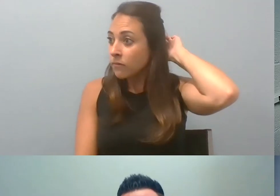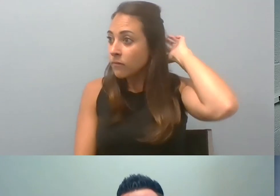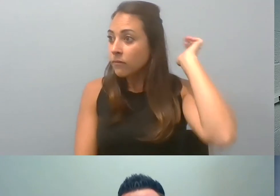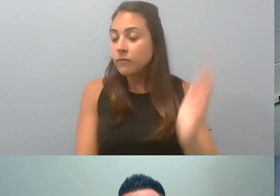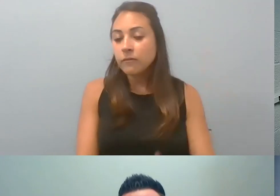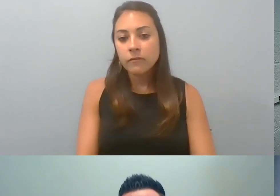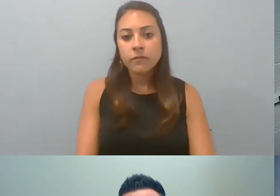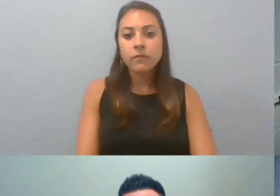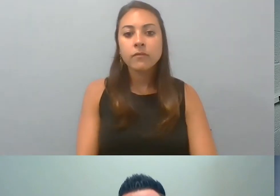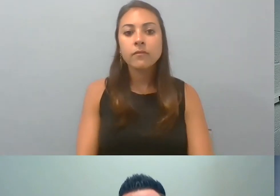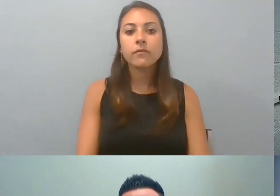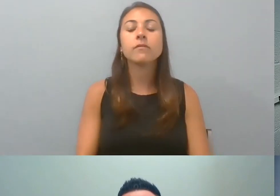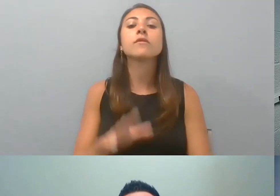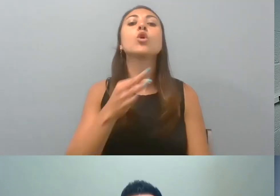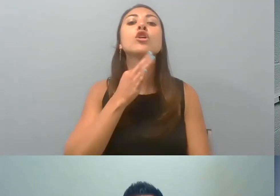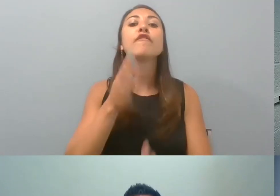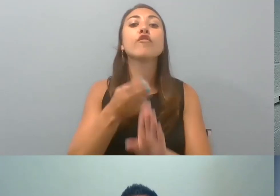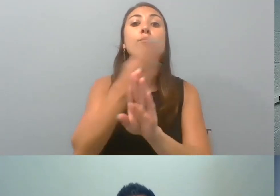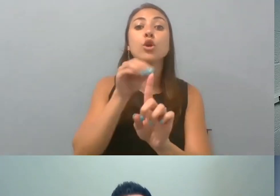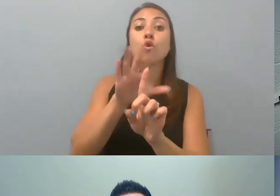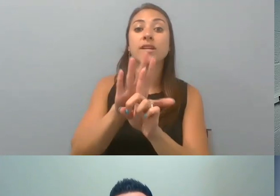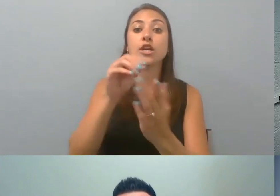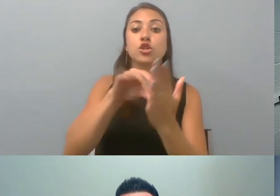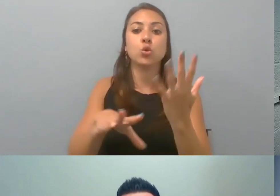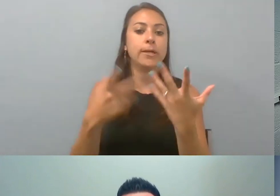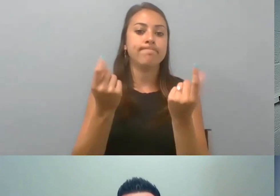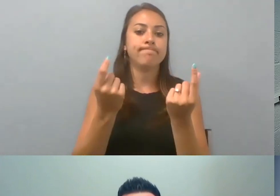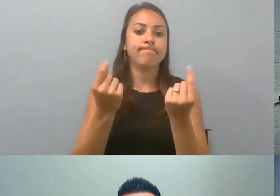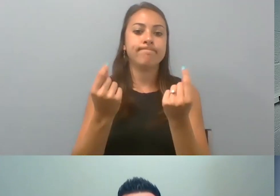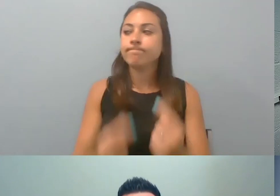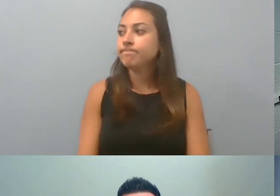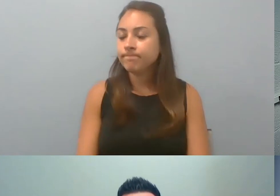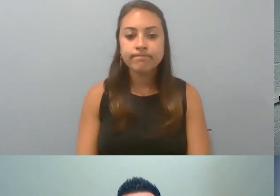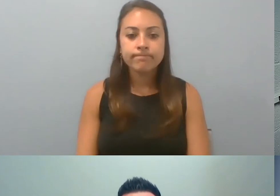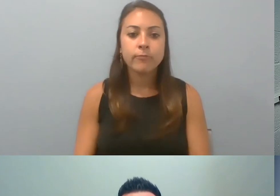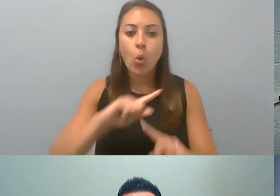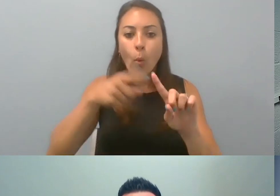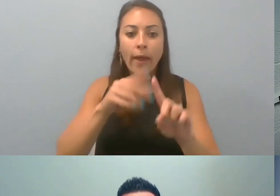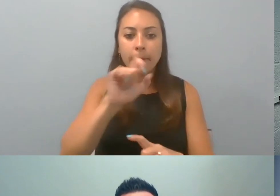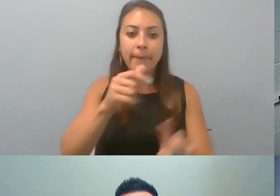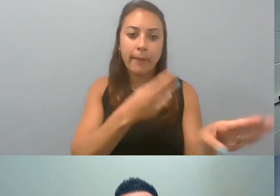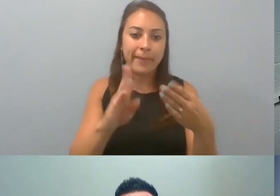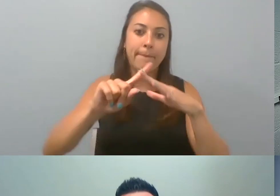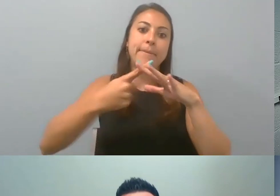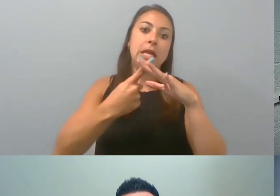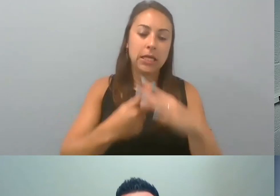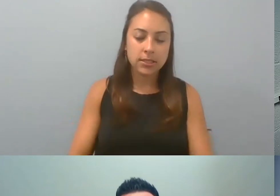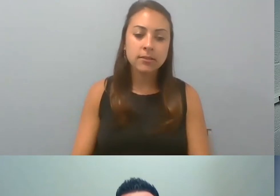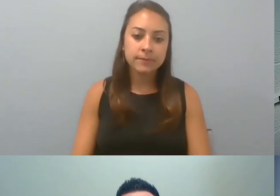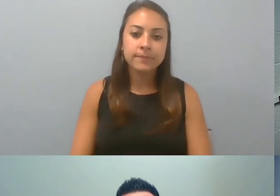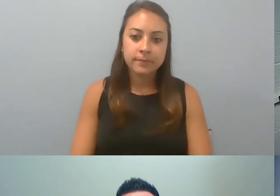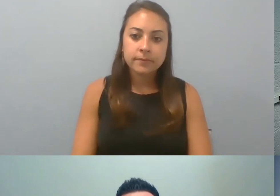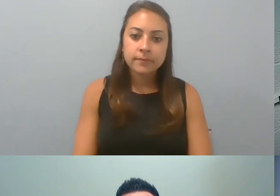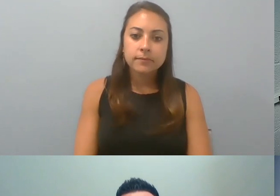for pre-orientation. So if we could just get a quick answer for when meal plan begins for that,